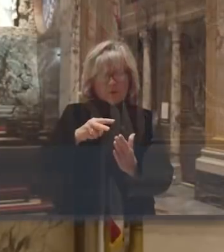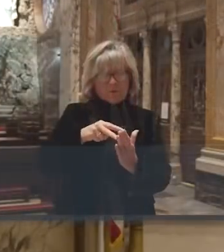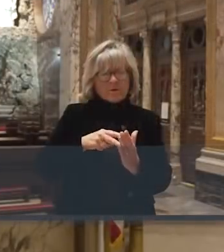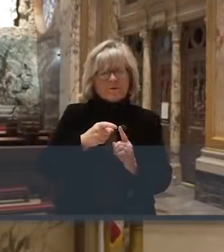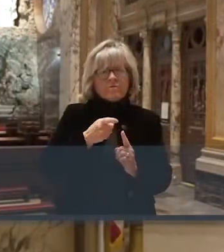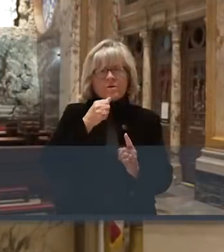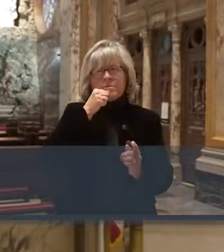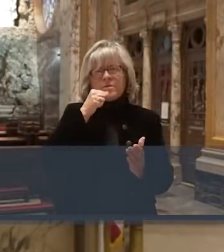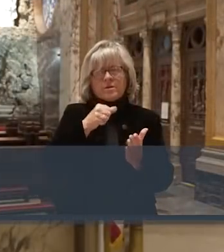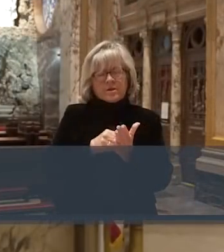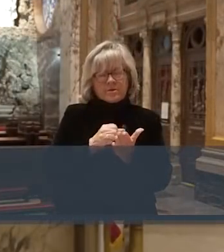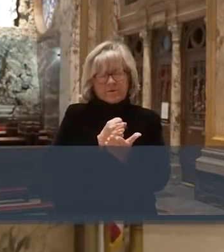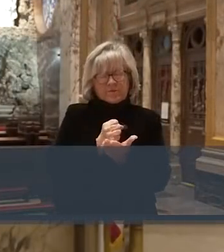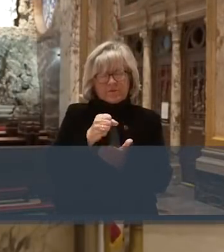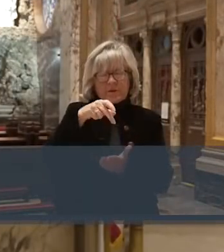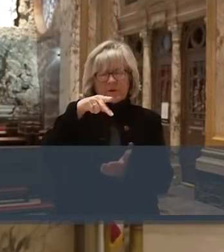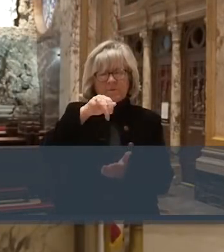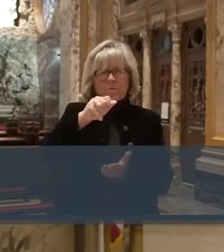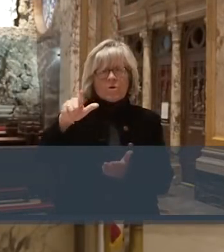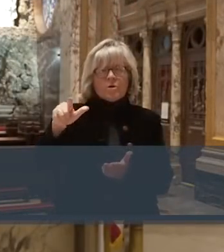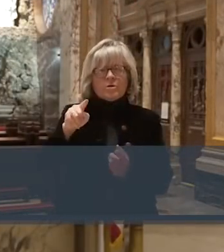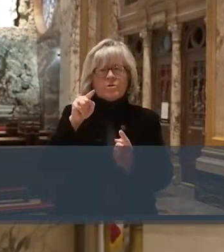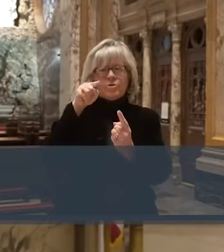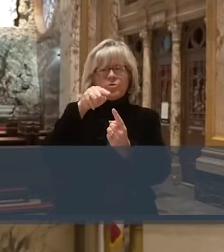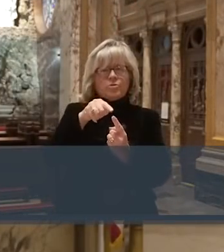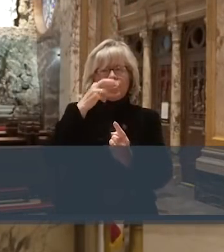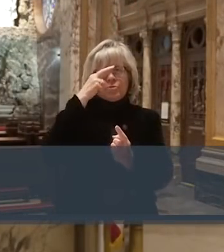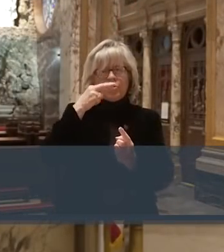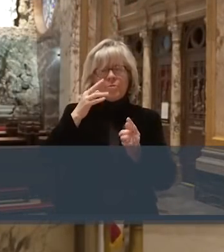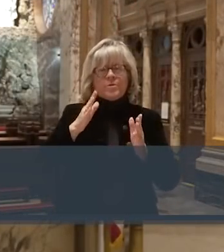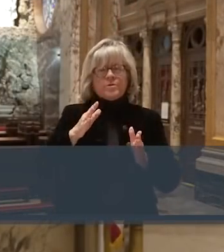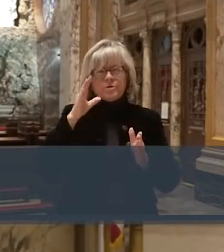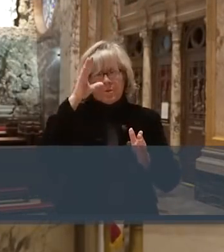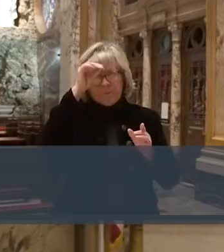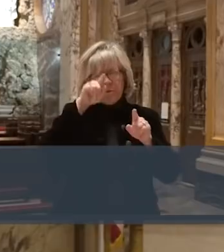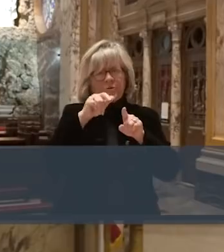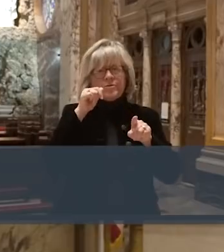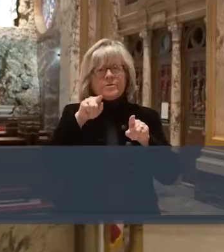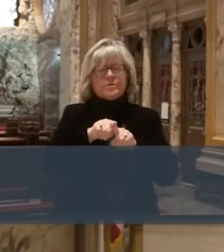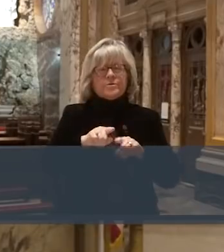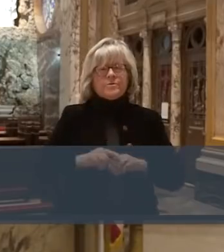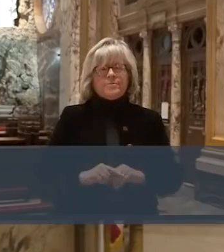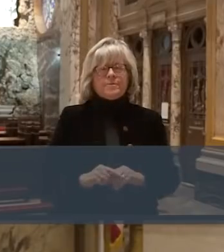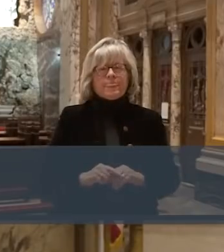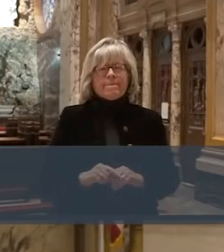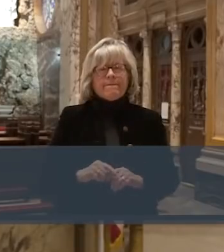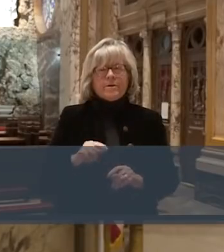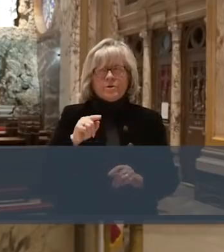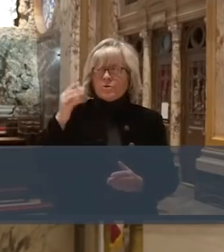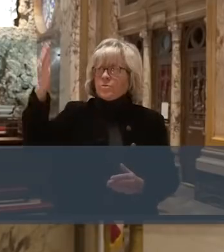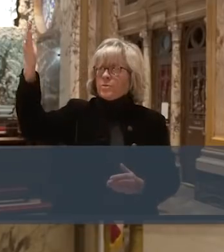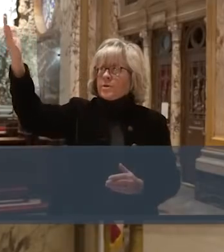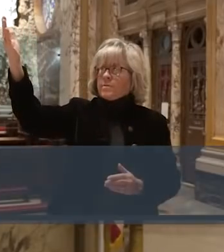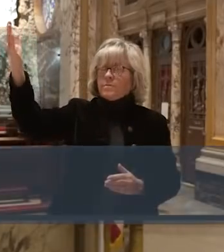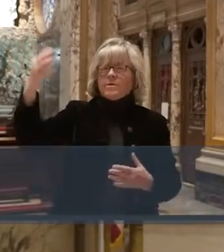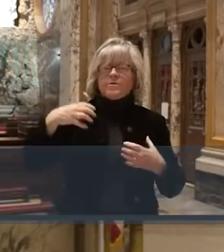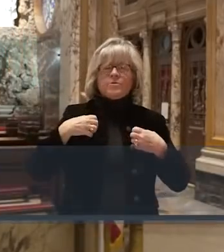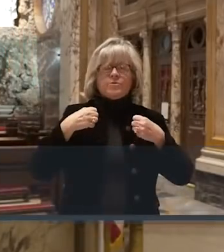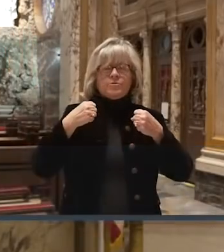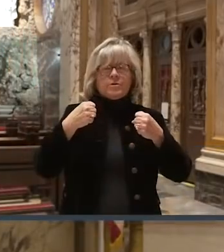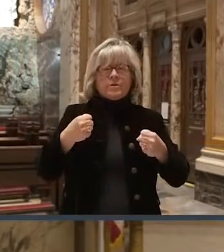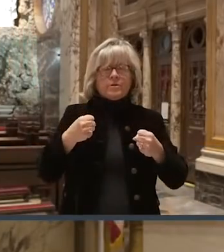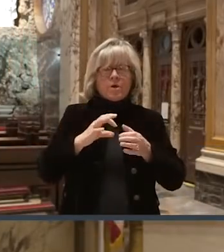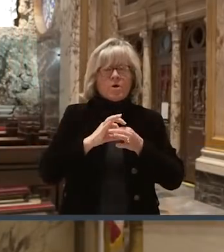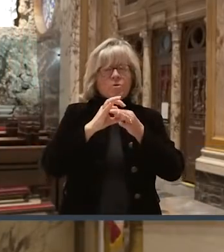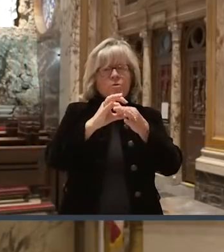A reading from the letter of St. Paul to the Romans. Brothers and sisters, to him who can strengthen you, according to